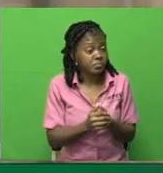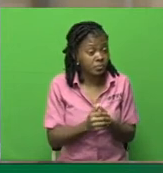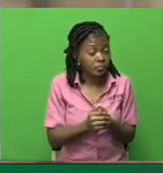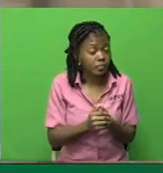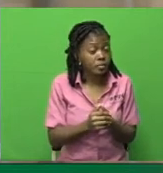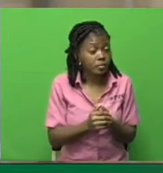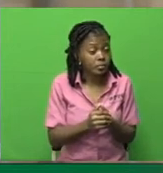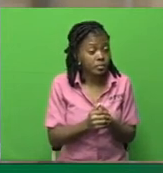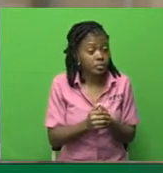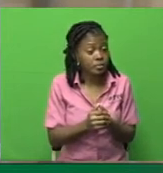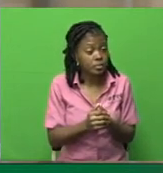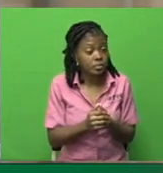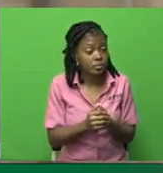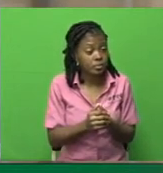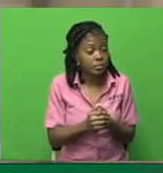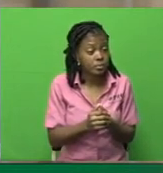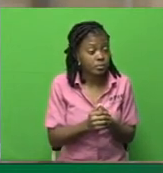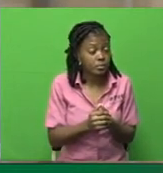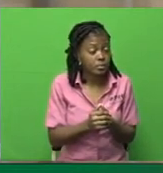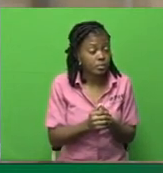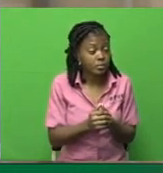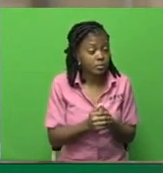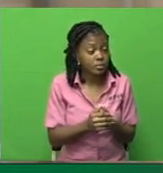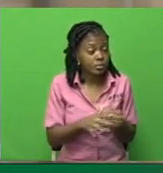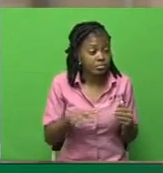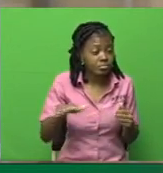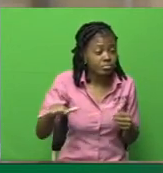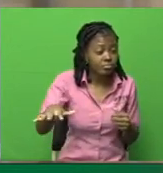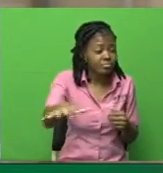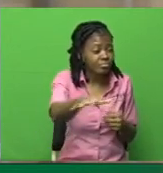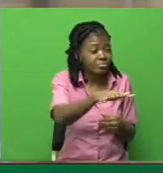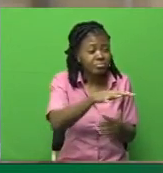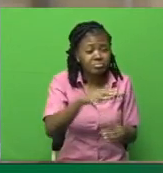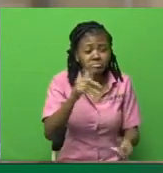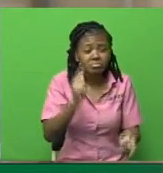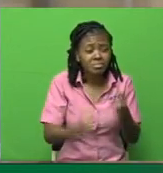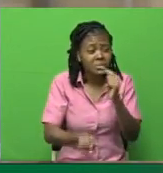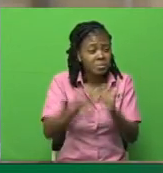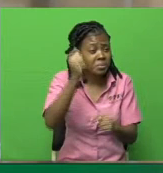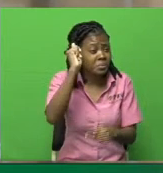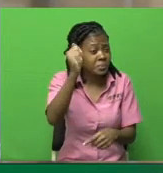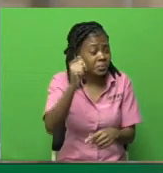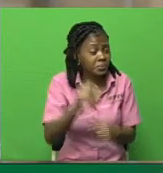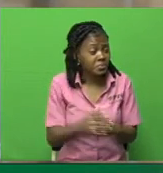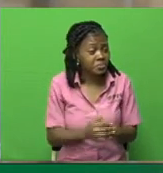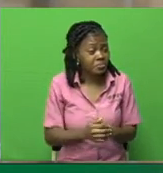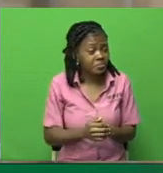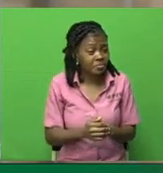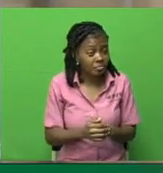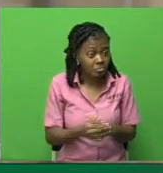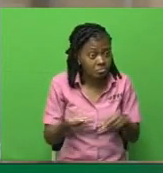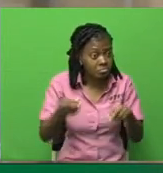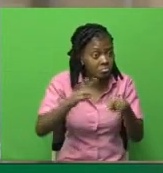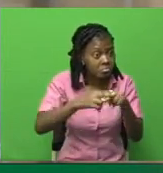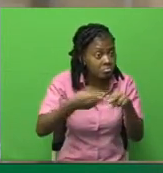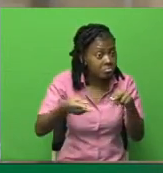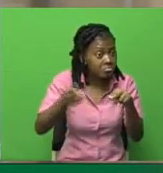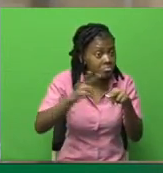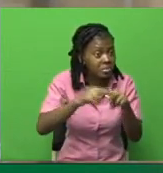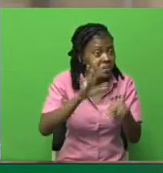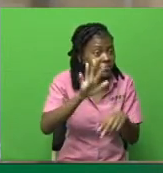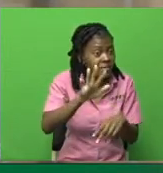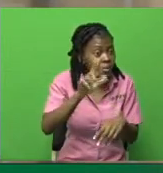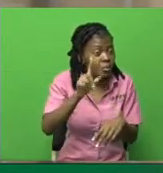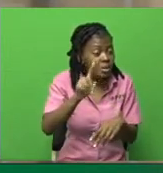24 7 level of service across Trinidad and Tobago has now increased to 51 percent